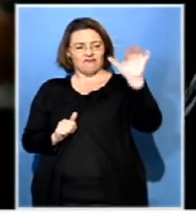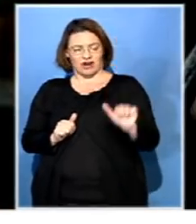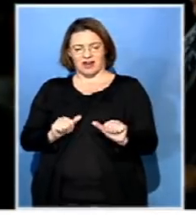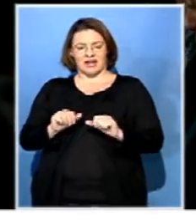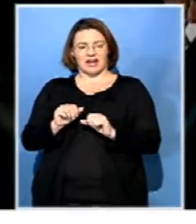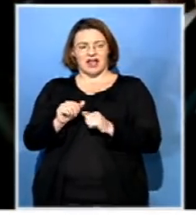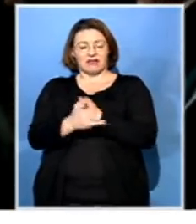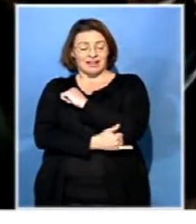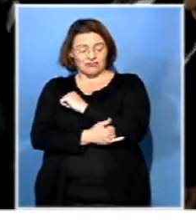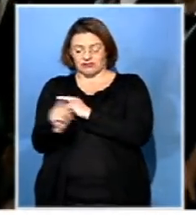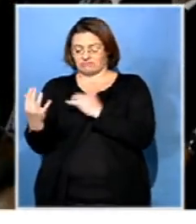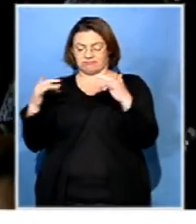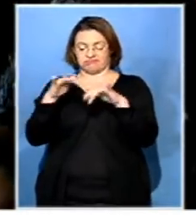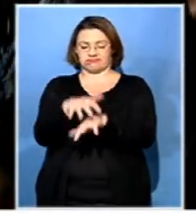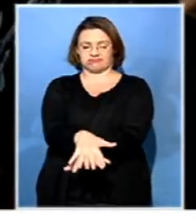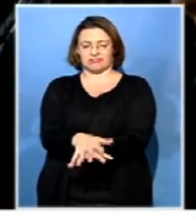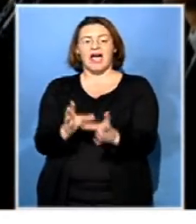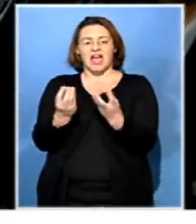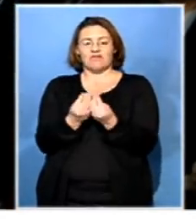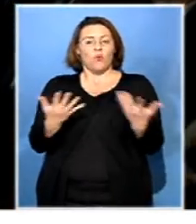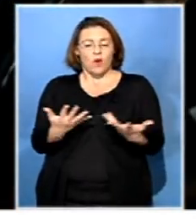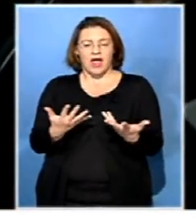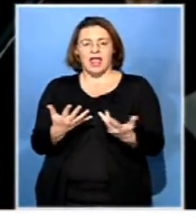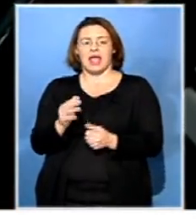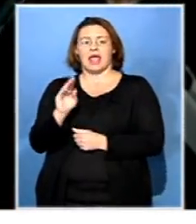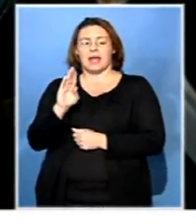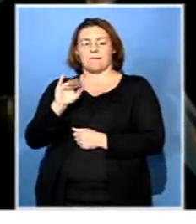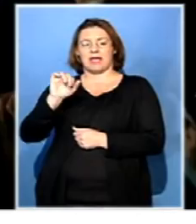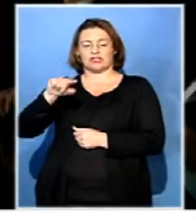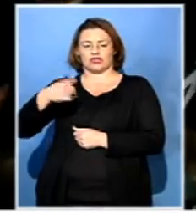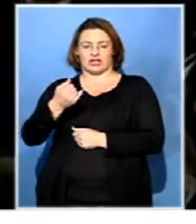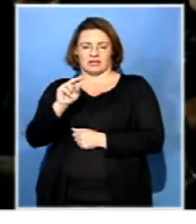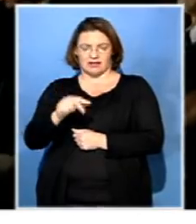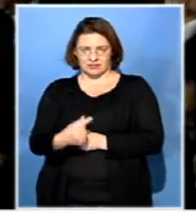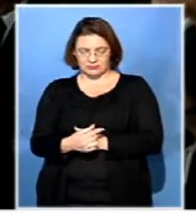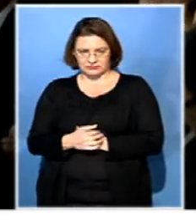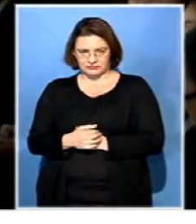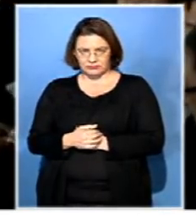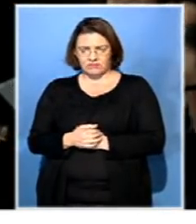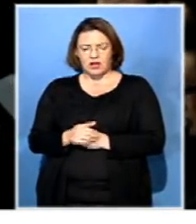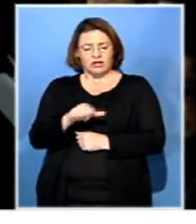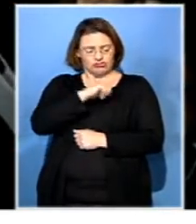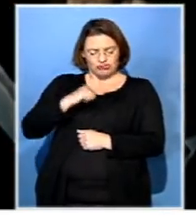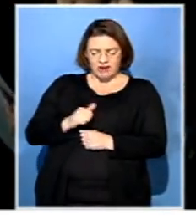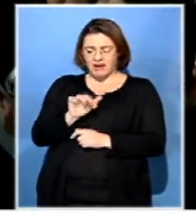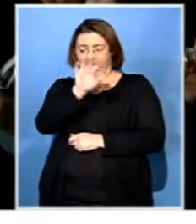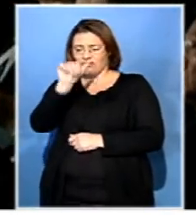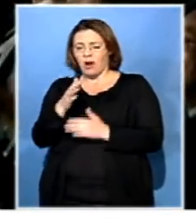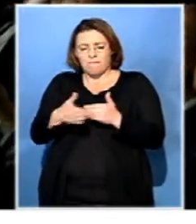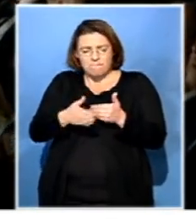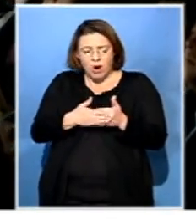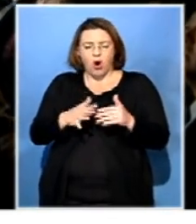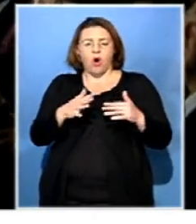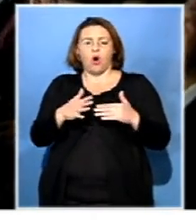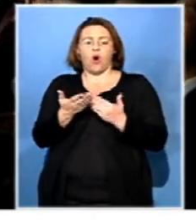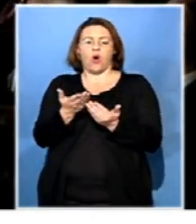the Forum on China-Africa Cooperation in Beijing, themed on China and Africa toward an even stronger